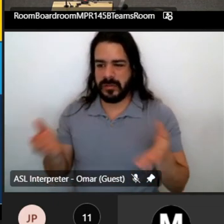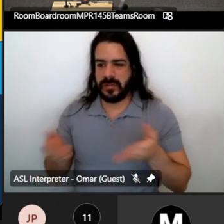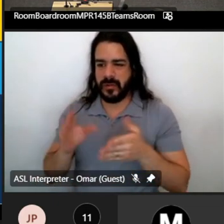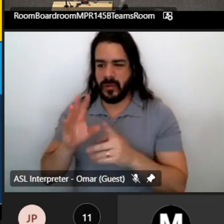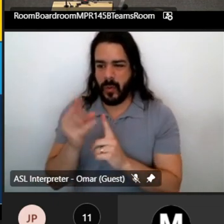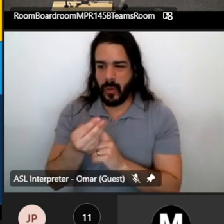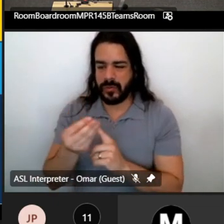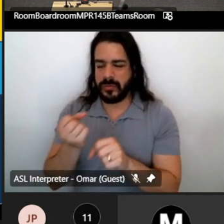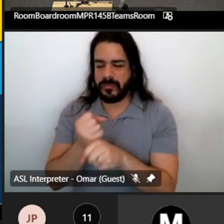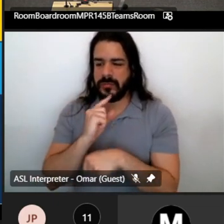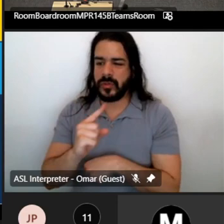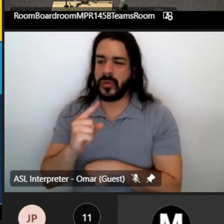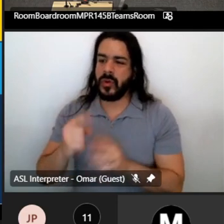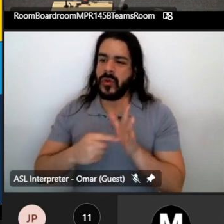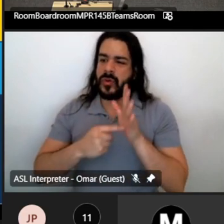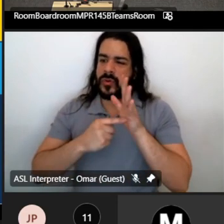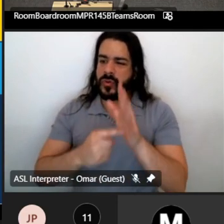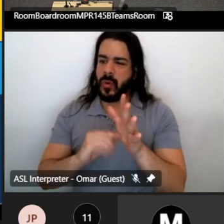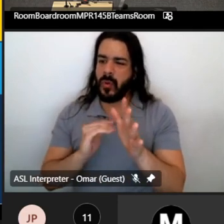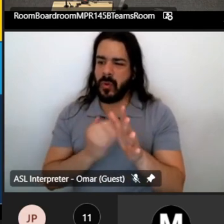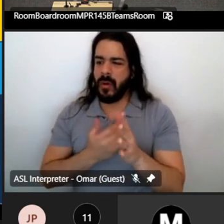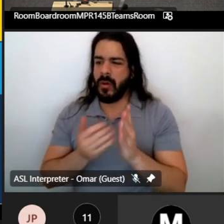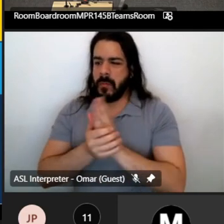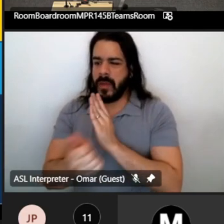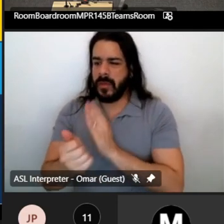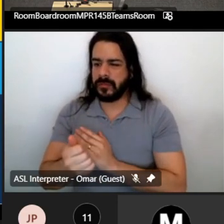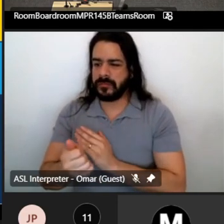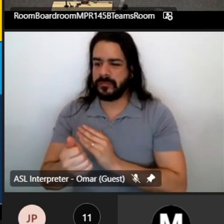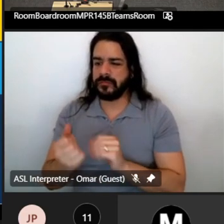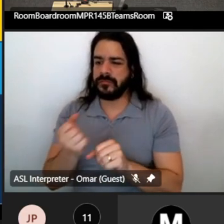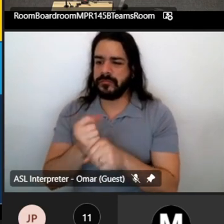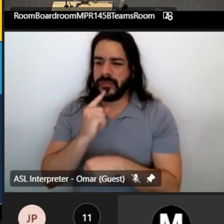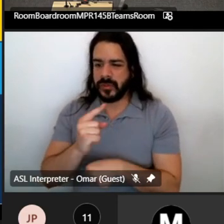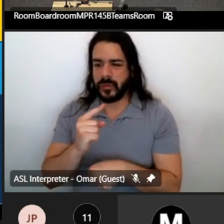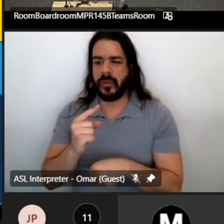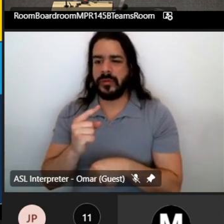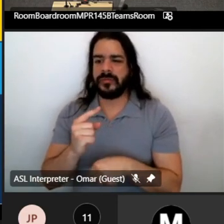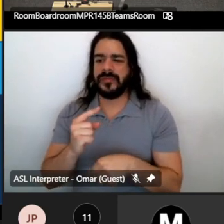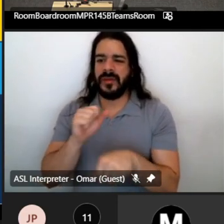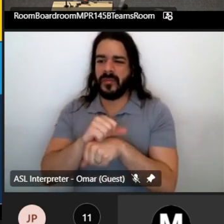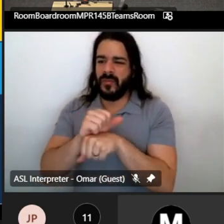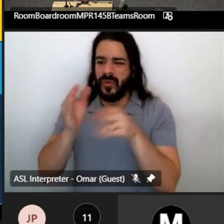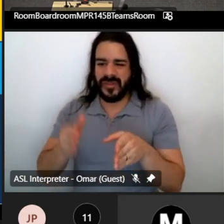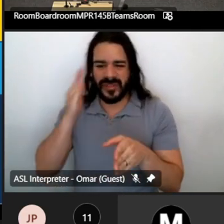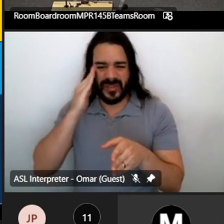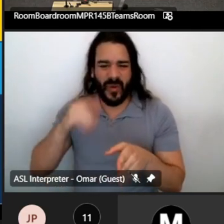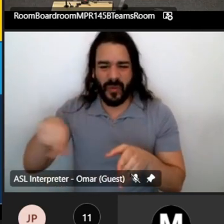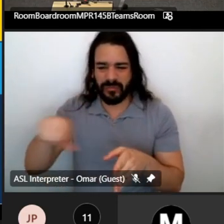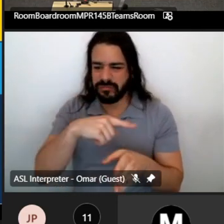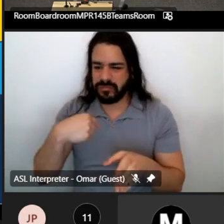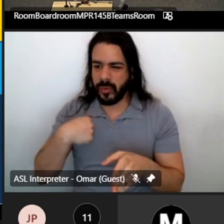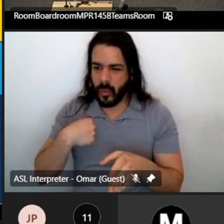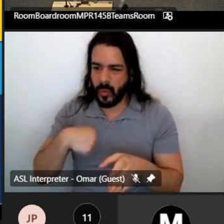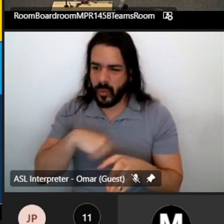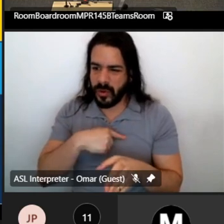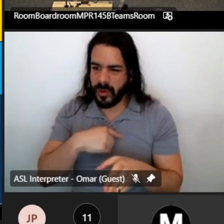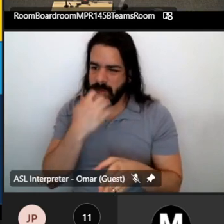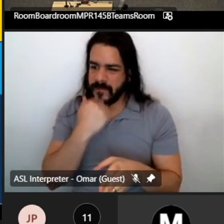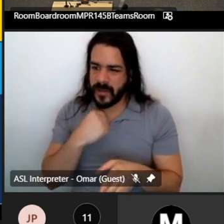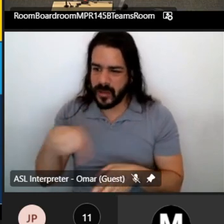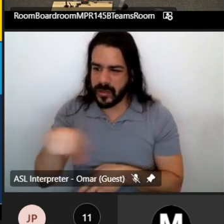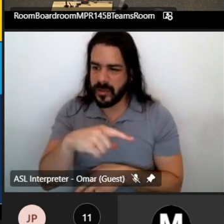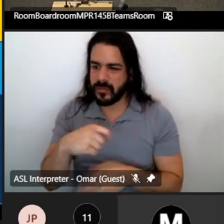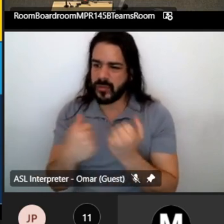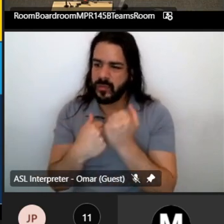workplace culture that is showing our employees that they are valued, supported, and make